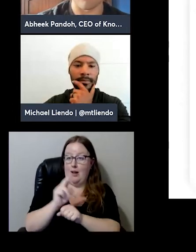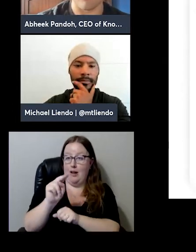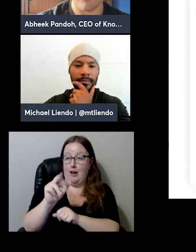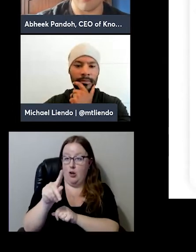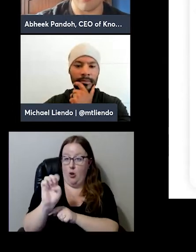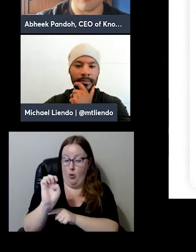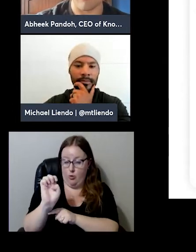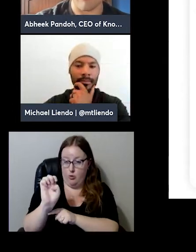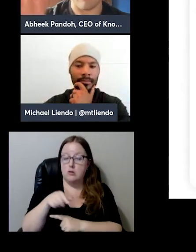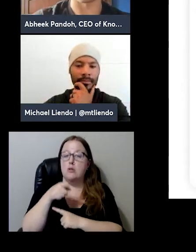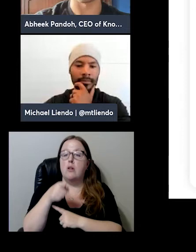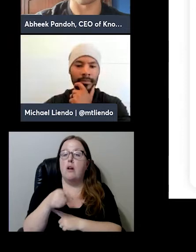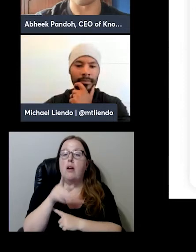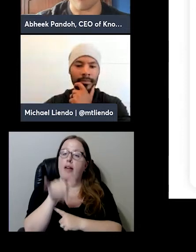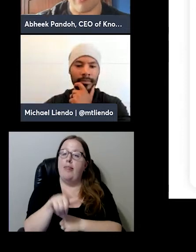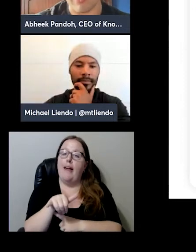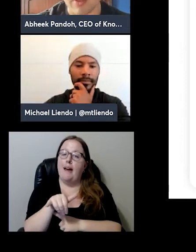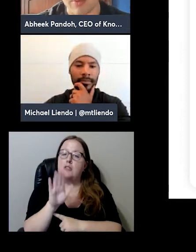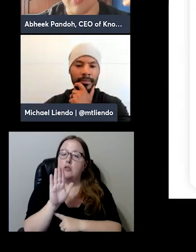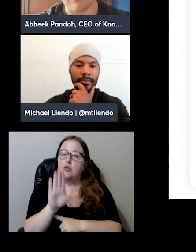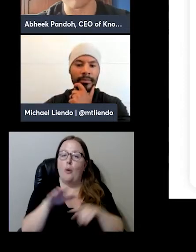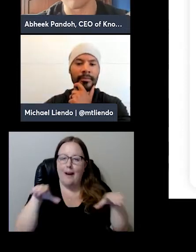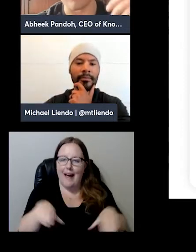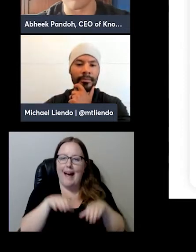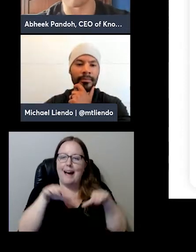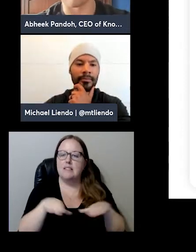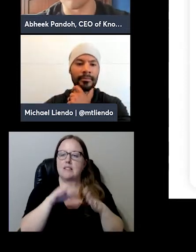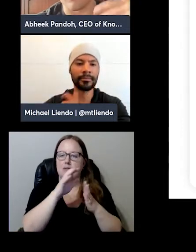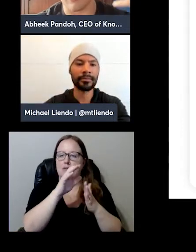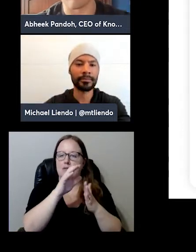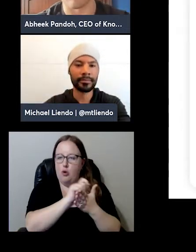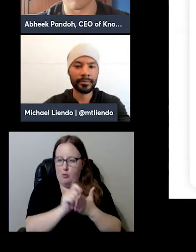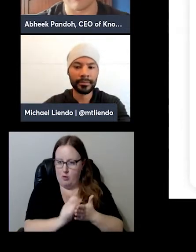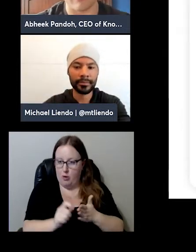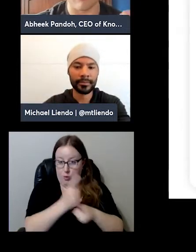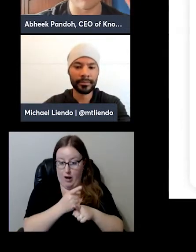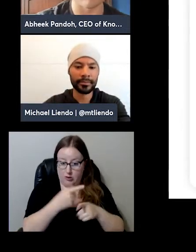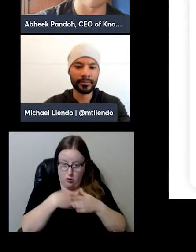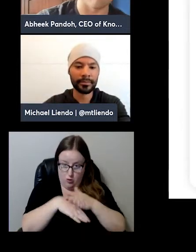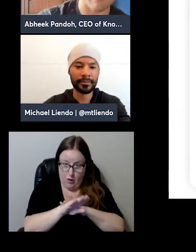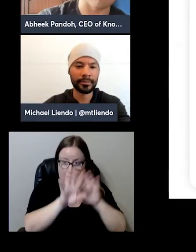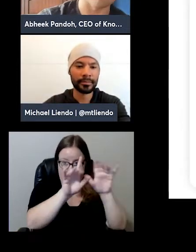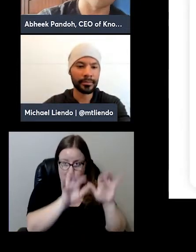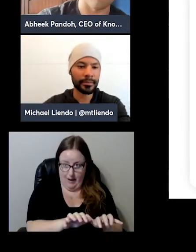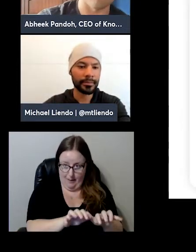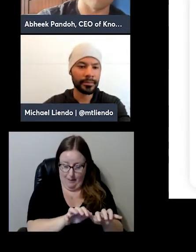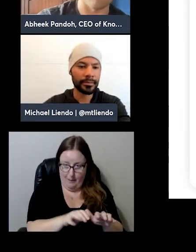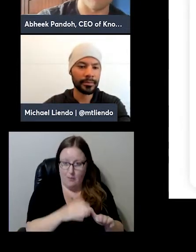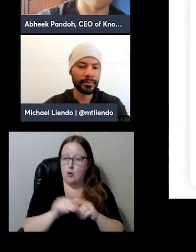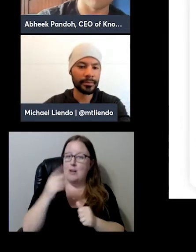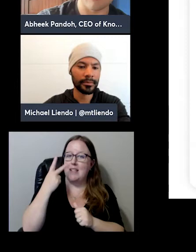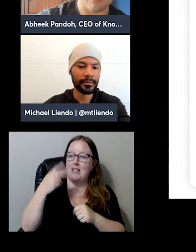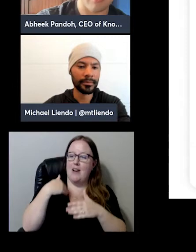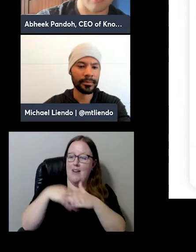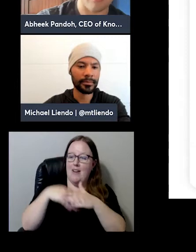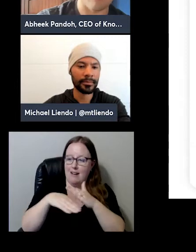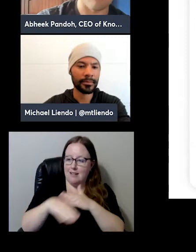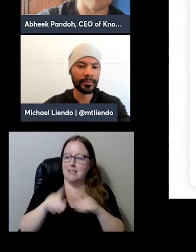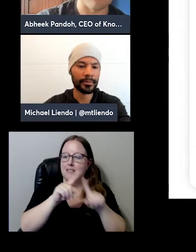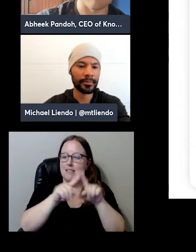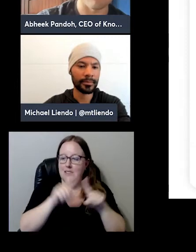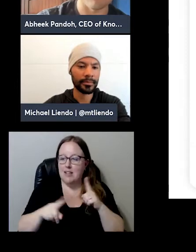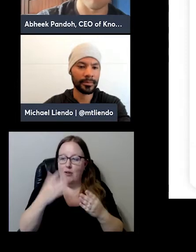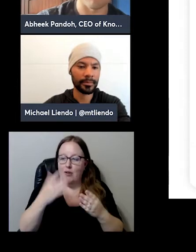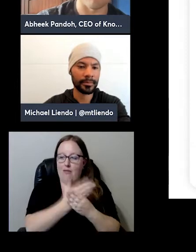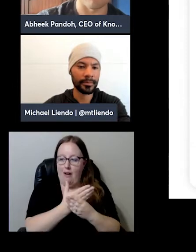of your active notebook, right? So this is where you go in and you type your notes, and you can see you have access to all your files.